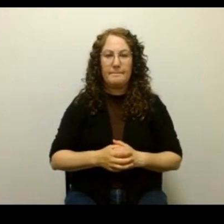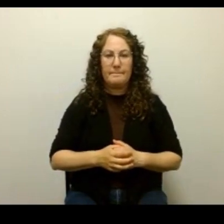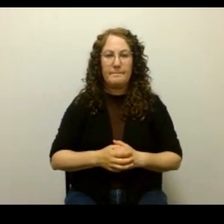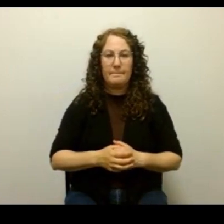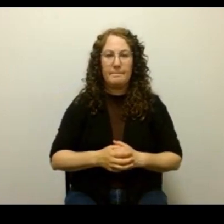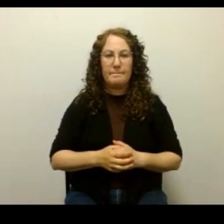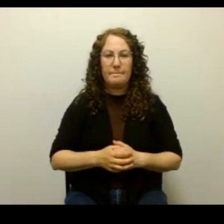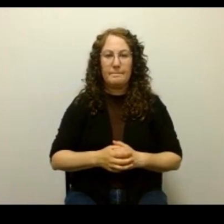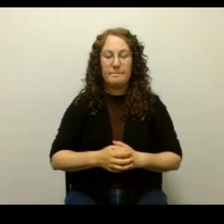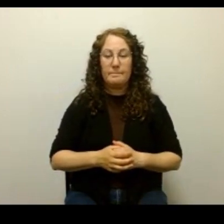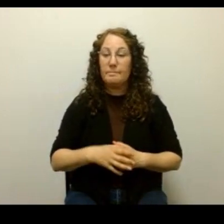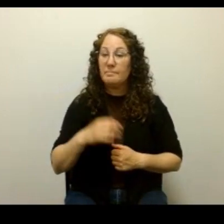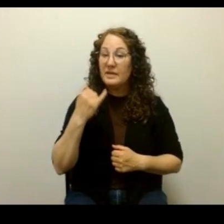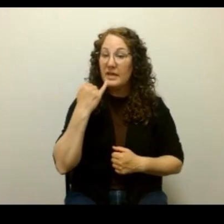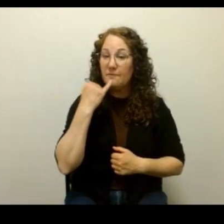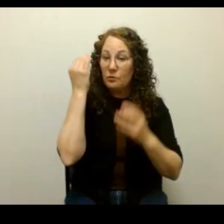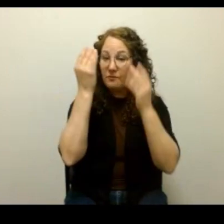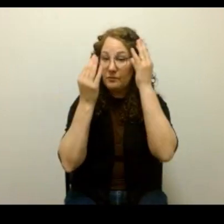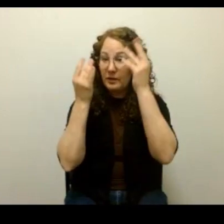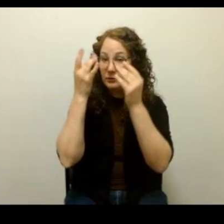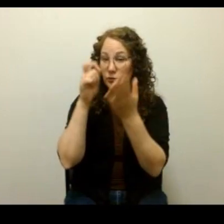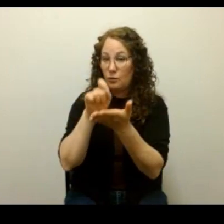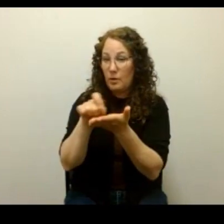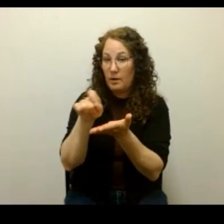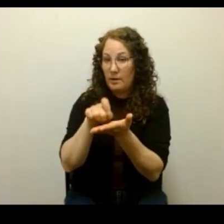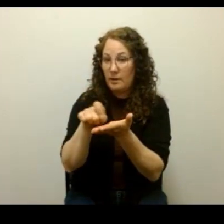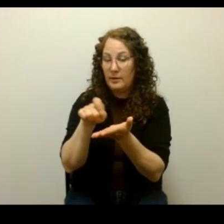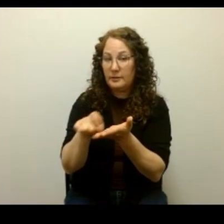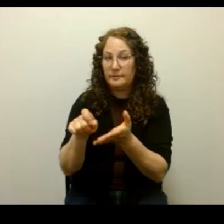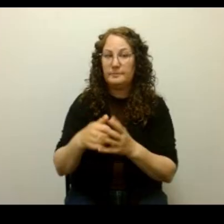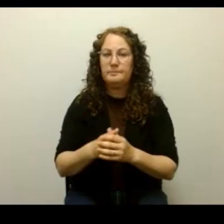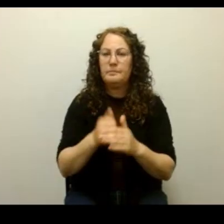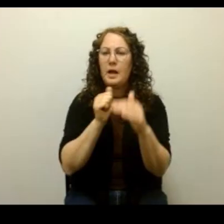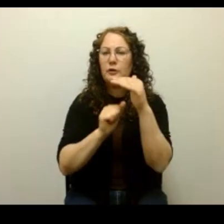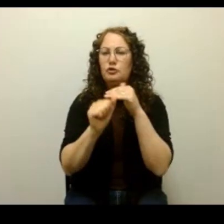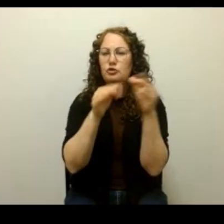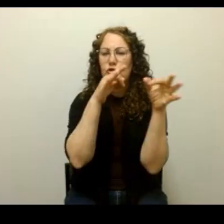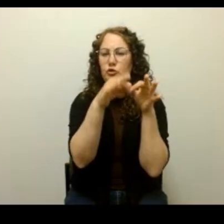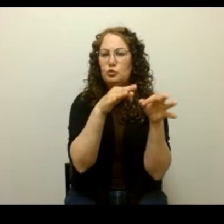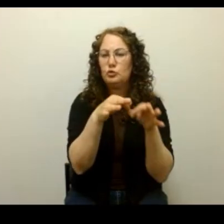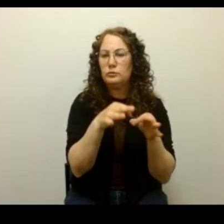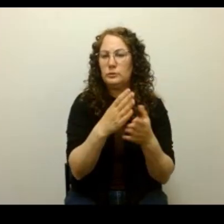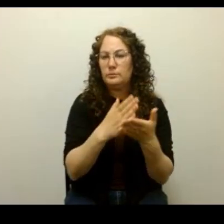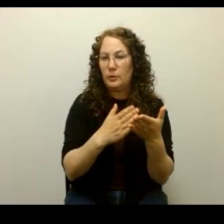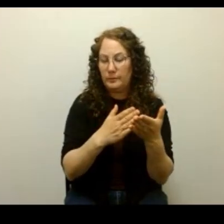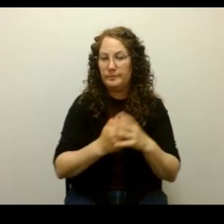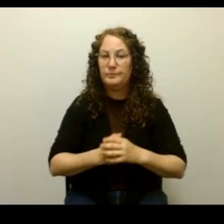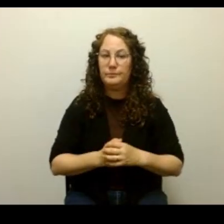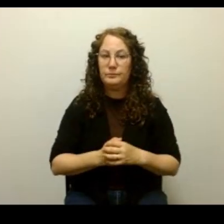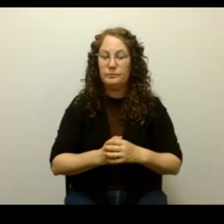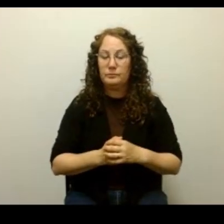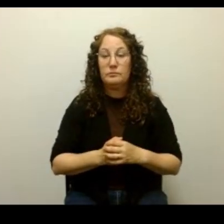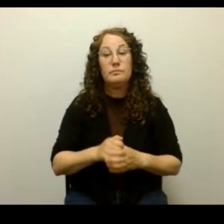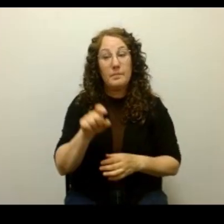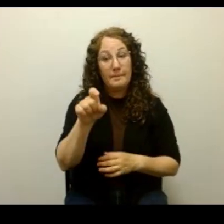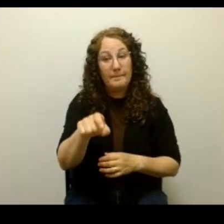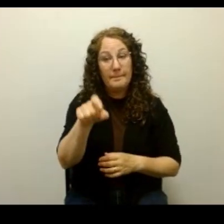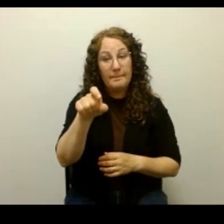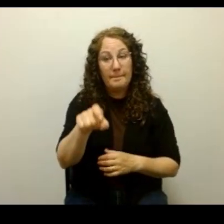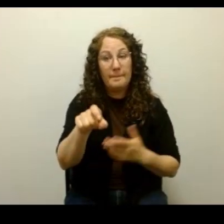When doing reflective writing, under the description part, you will need